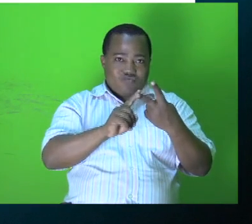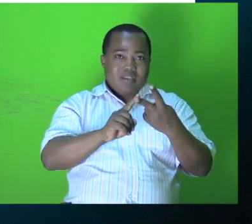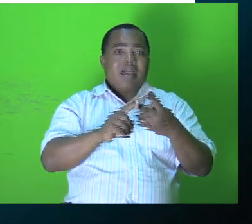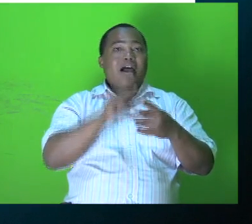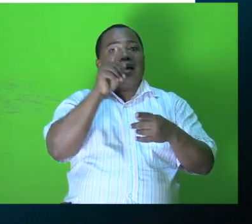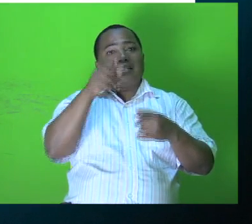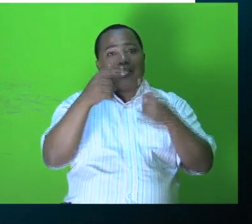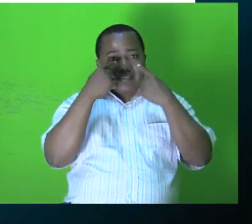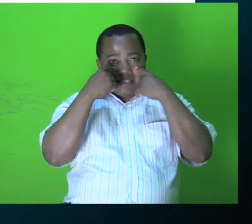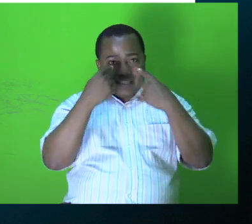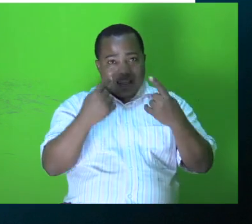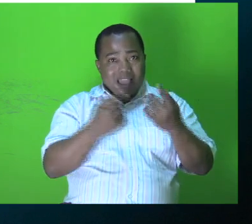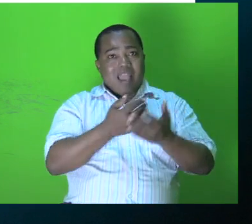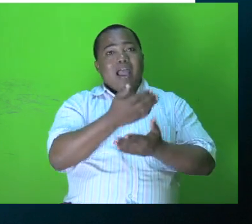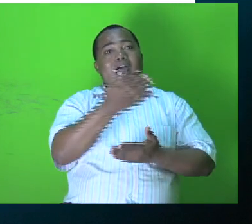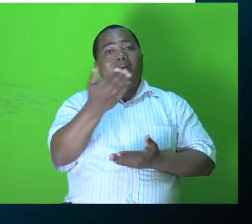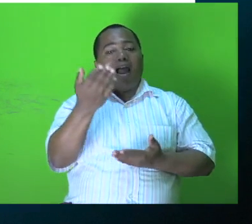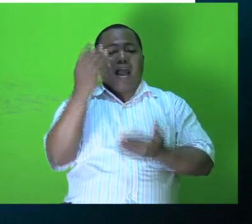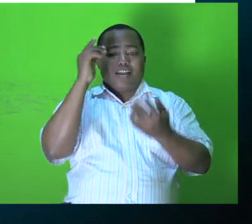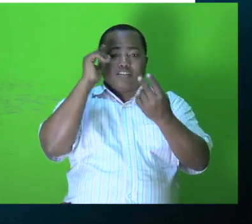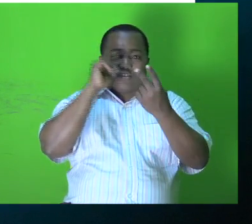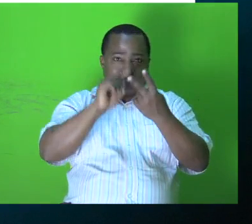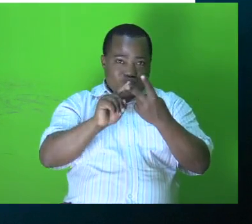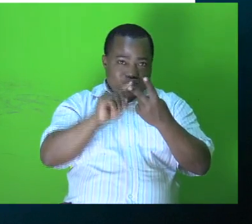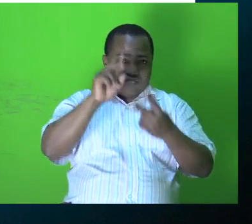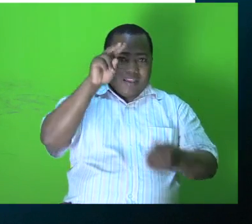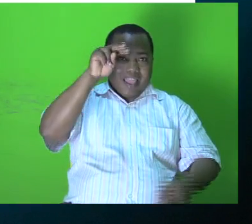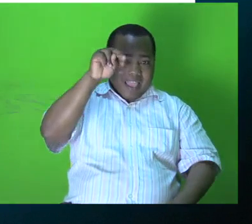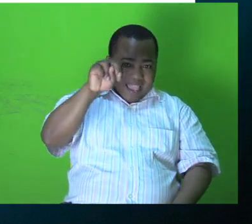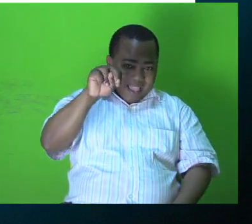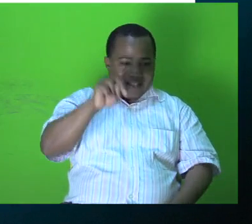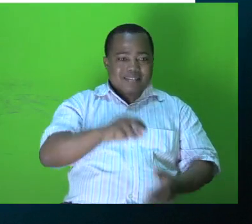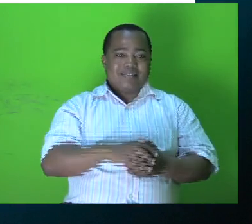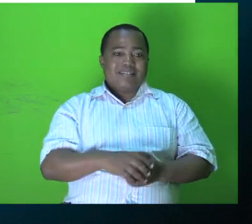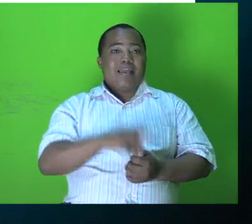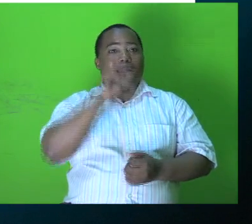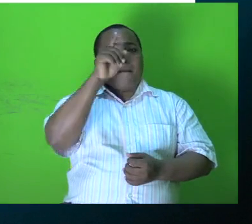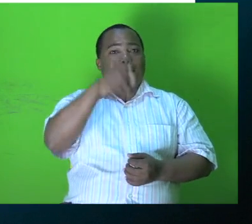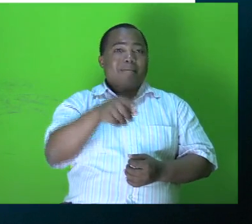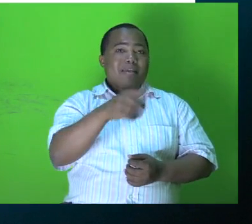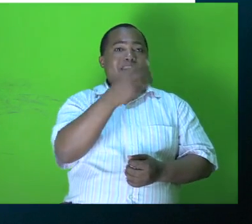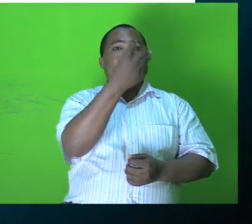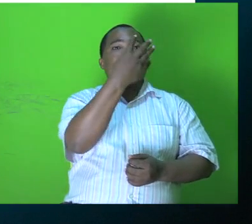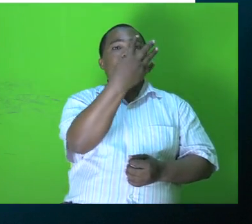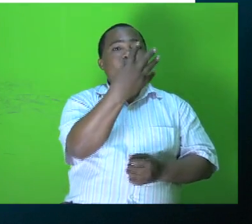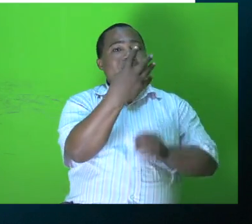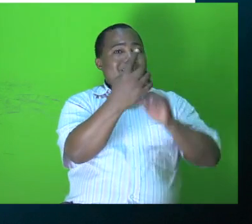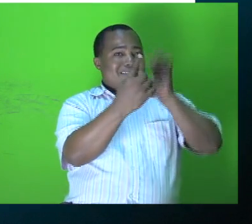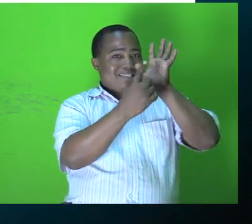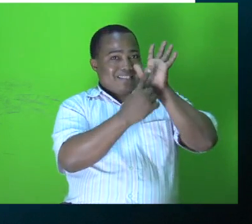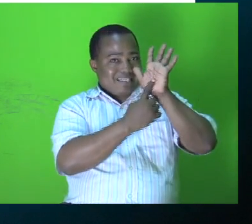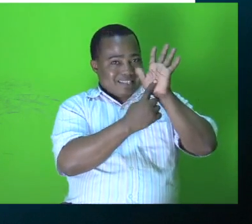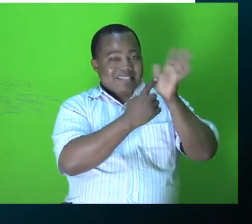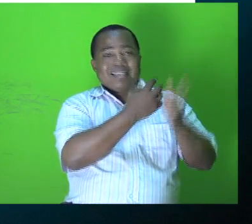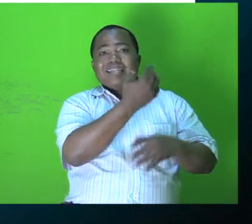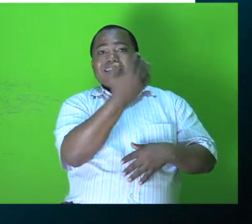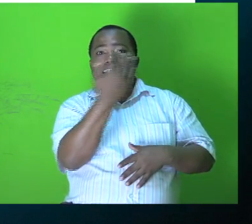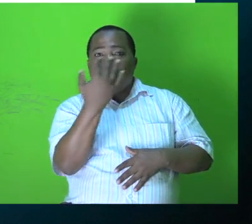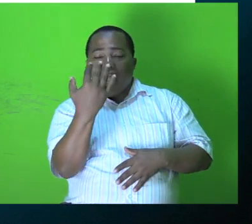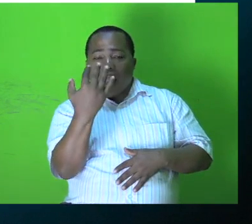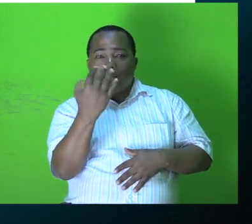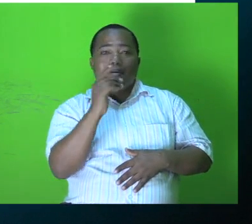here are in 2n. I mean 46 number